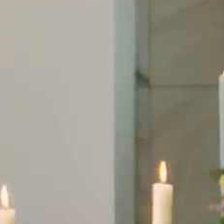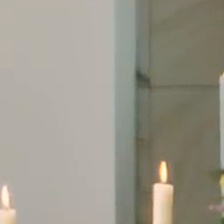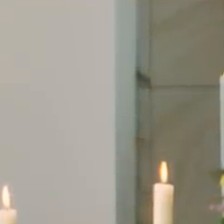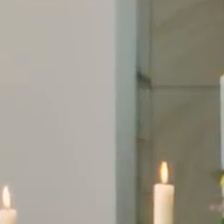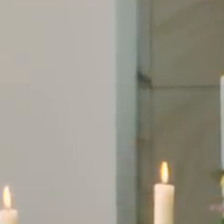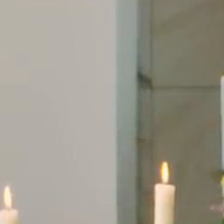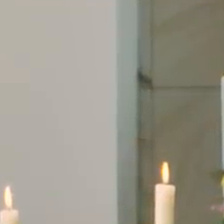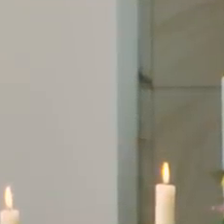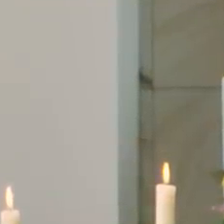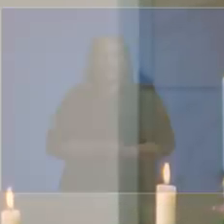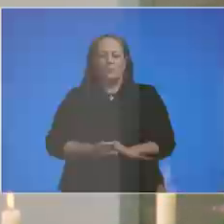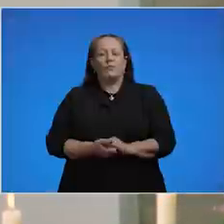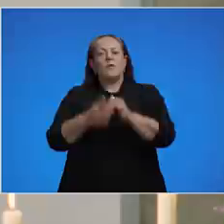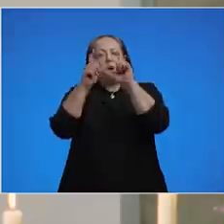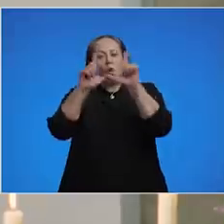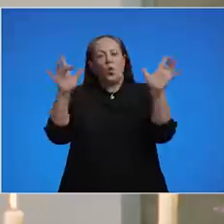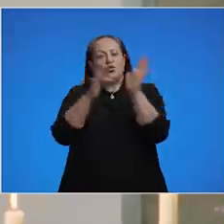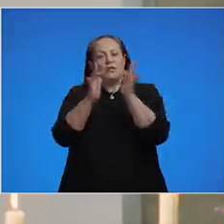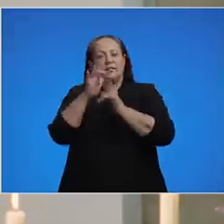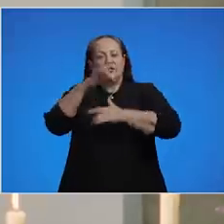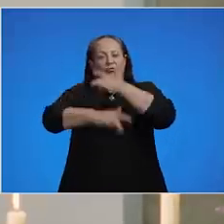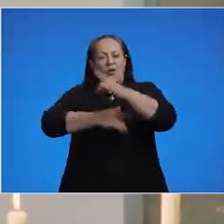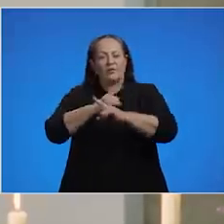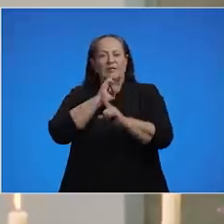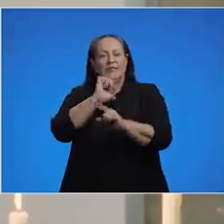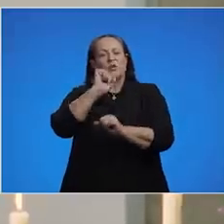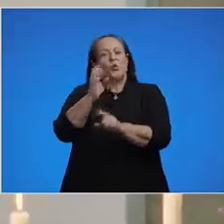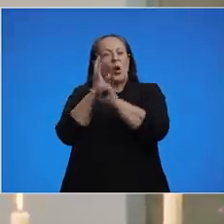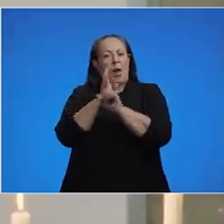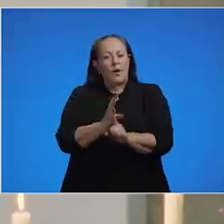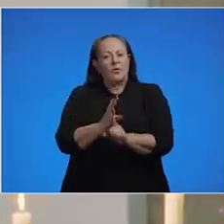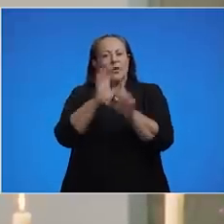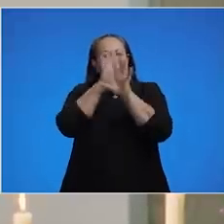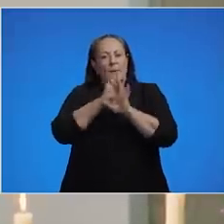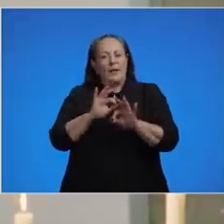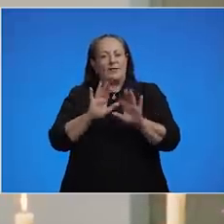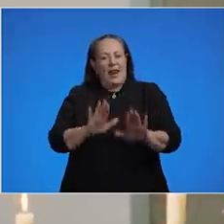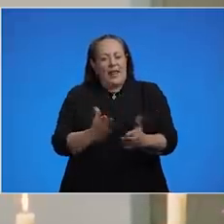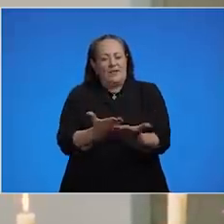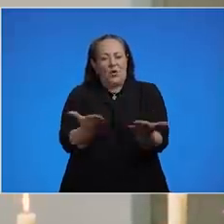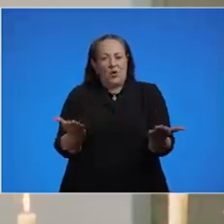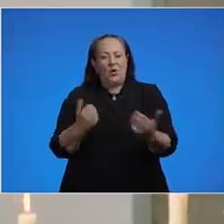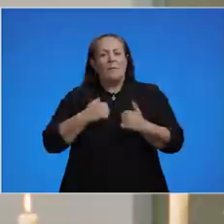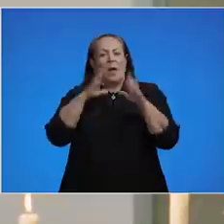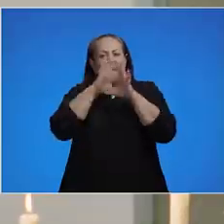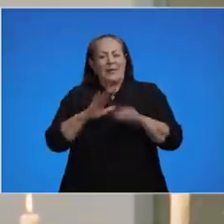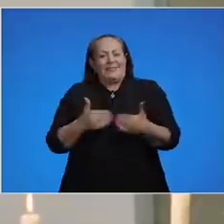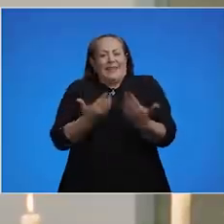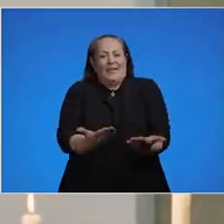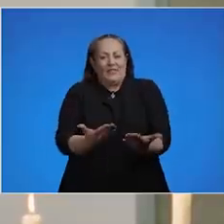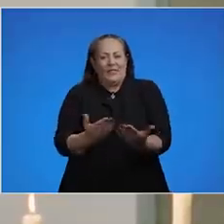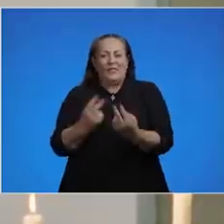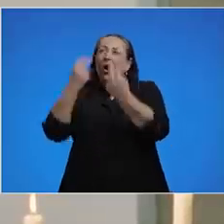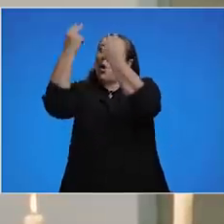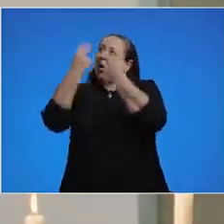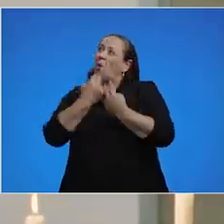yours, now and forever. Lord Jesus Christ, who said to your apostles, Peace I leave you, my peace I give you. Look not